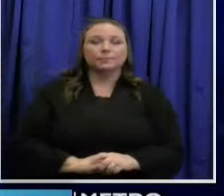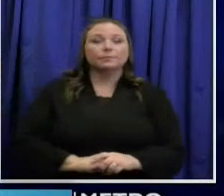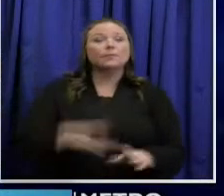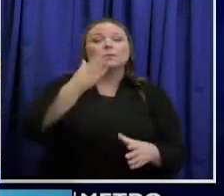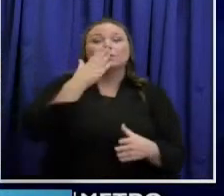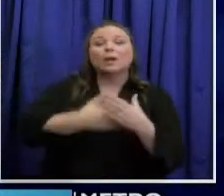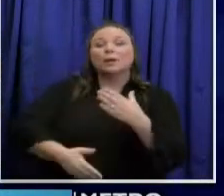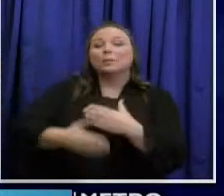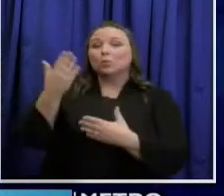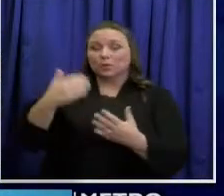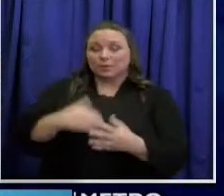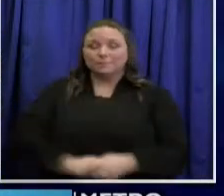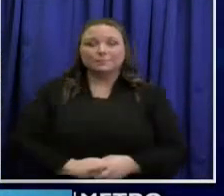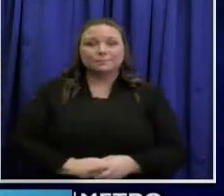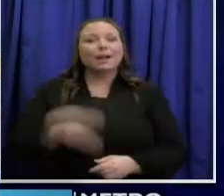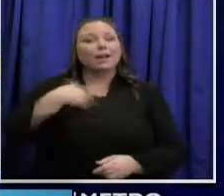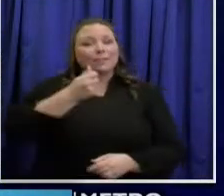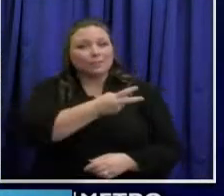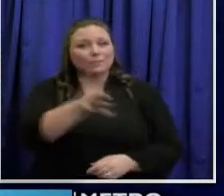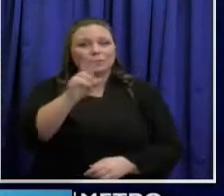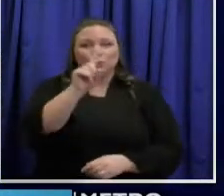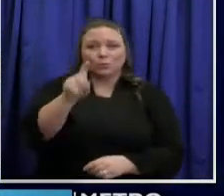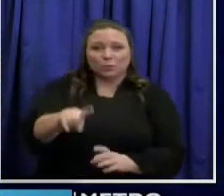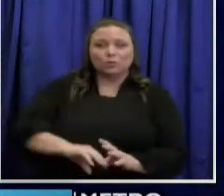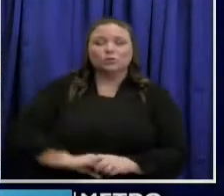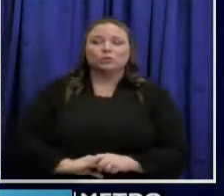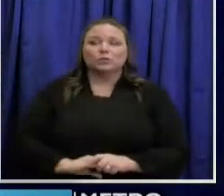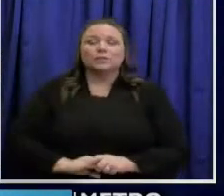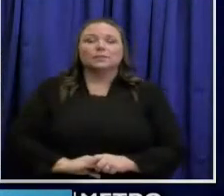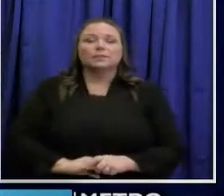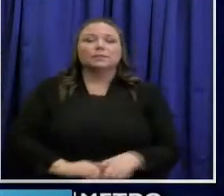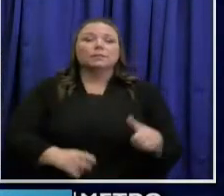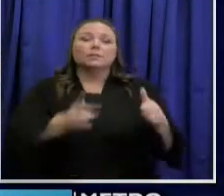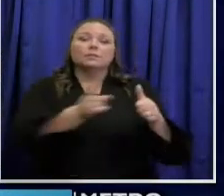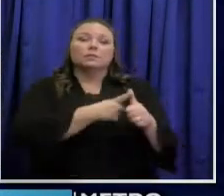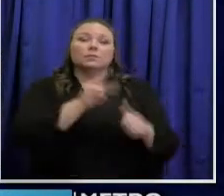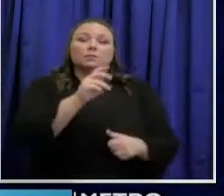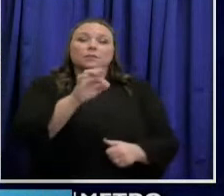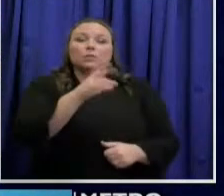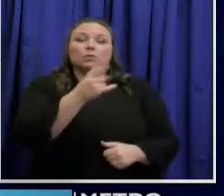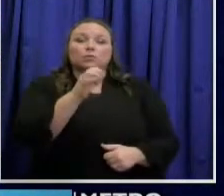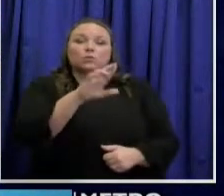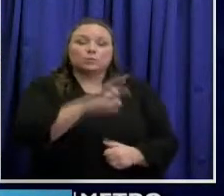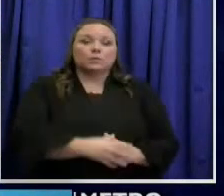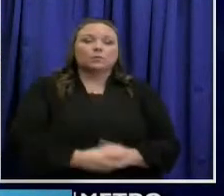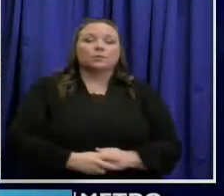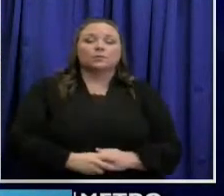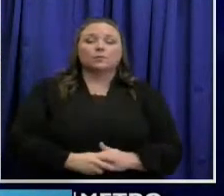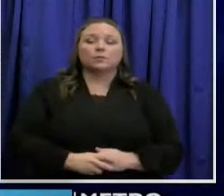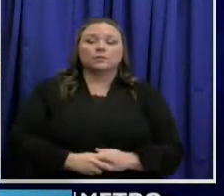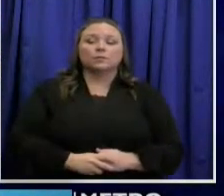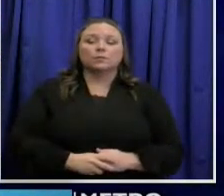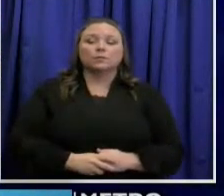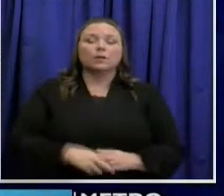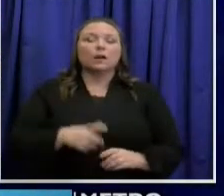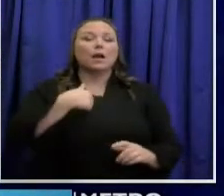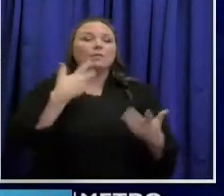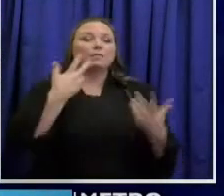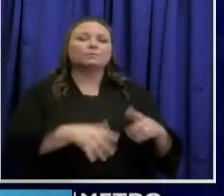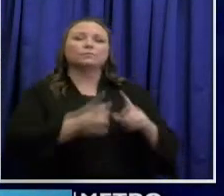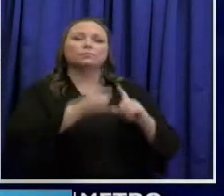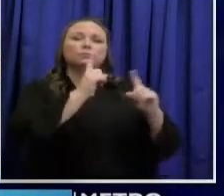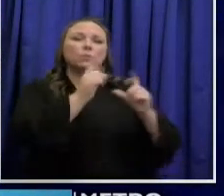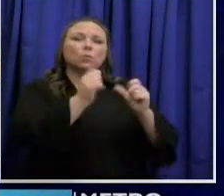morning, everyone. I've got a few questions. The first is for Mayor Cooper. Mayor Cooper, I talked with